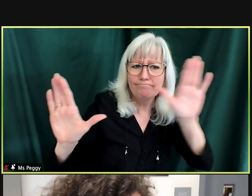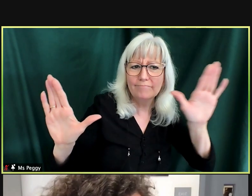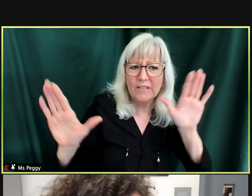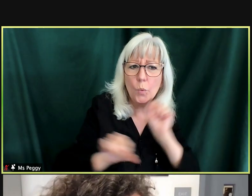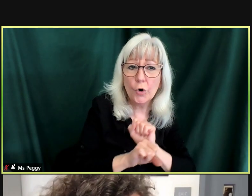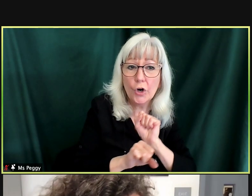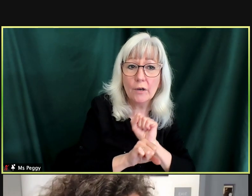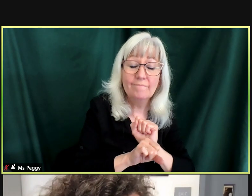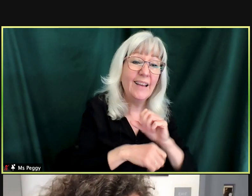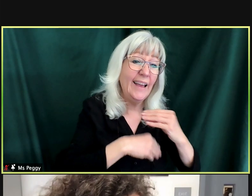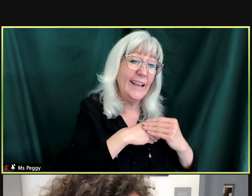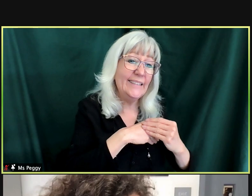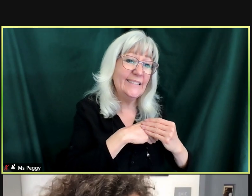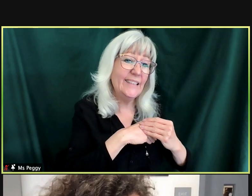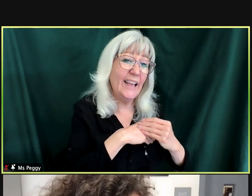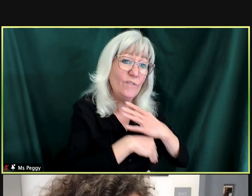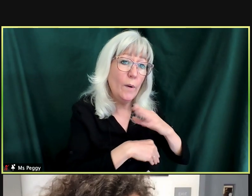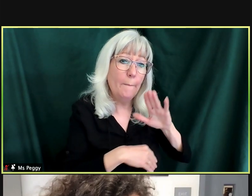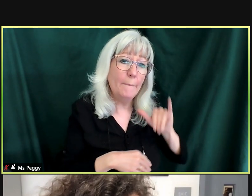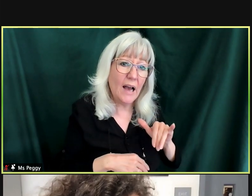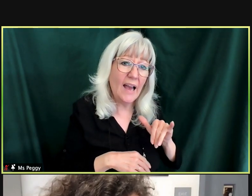influenced by this artist